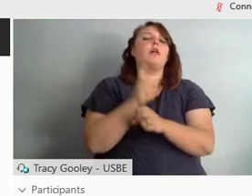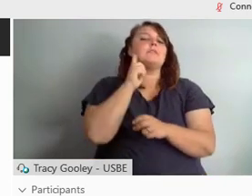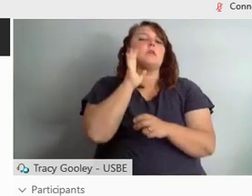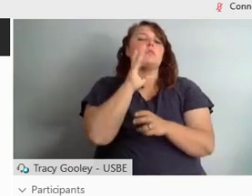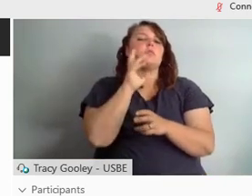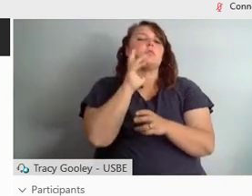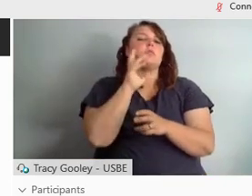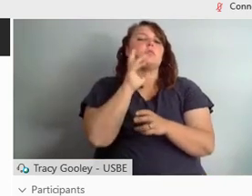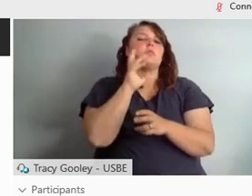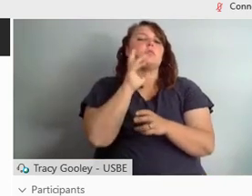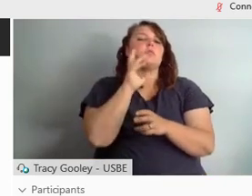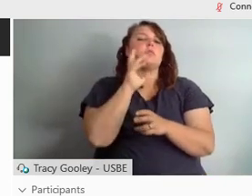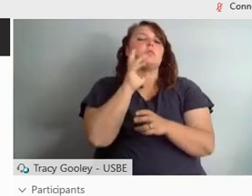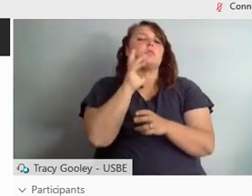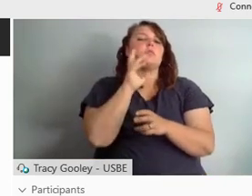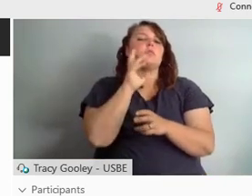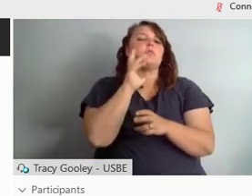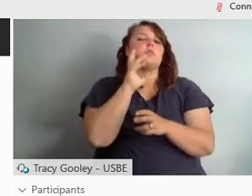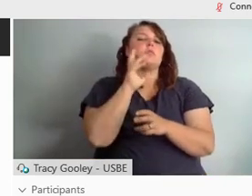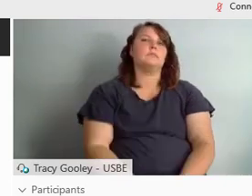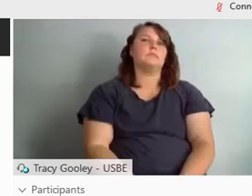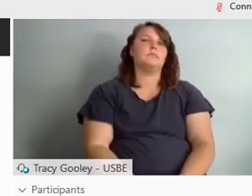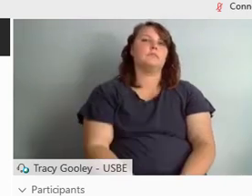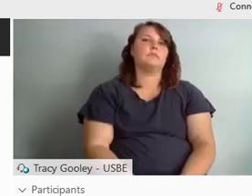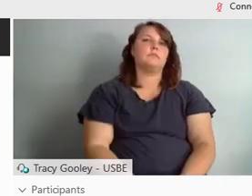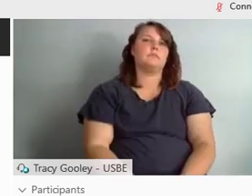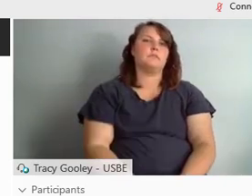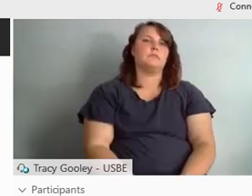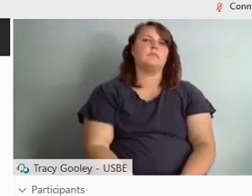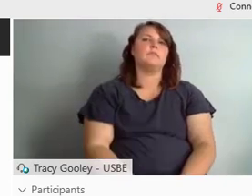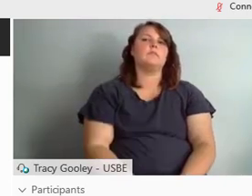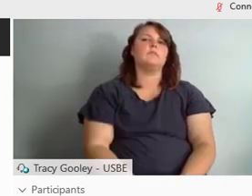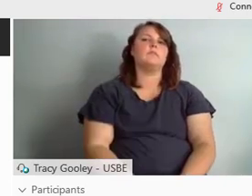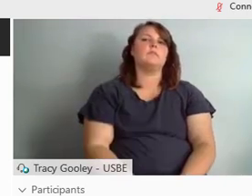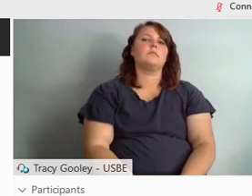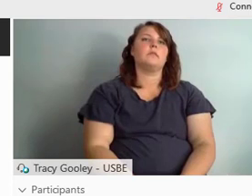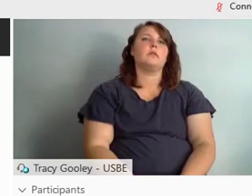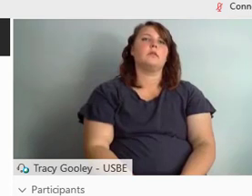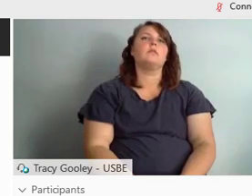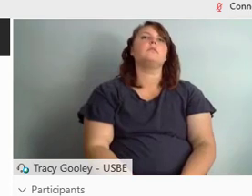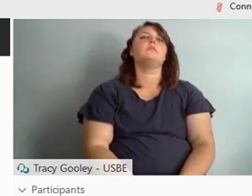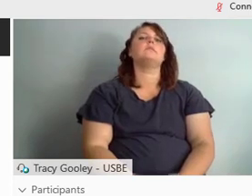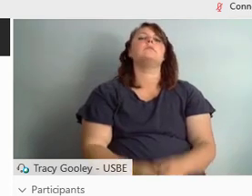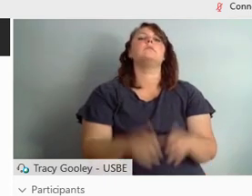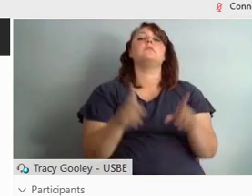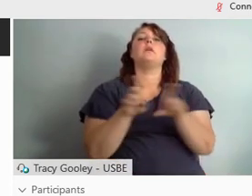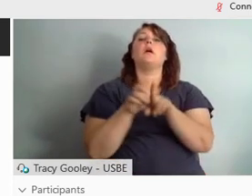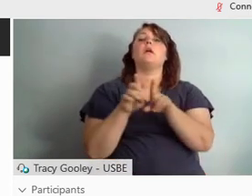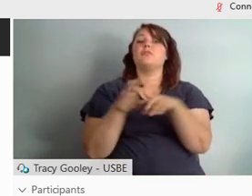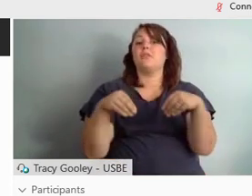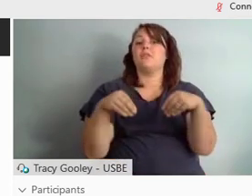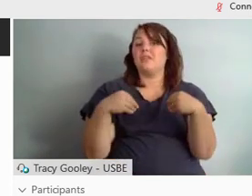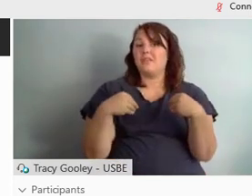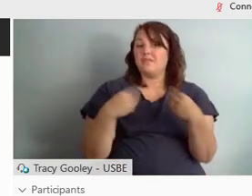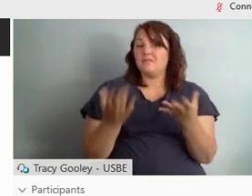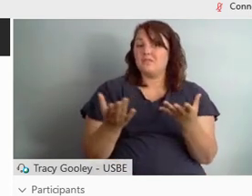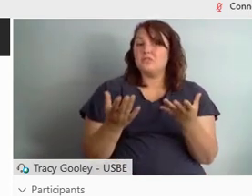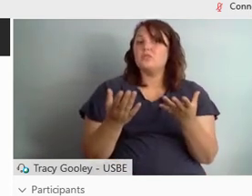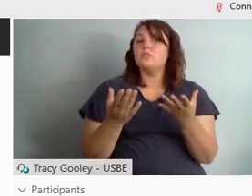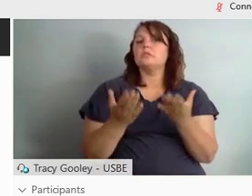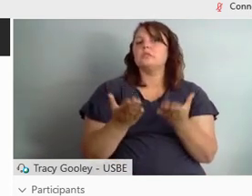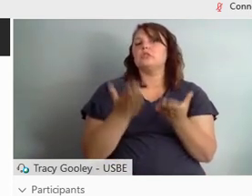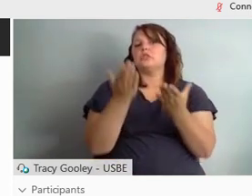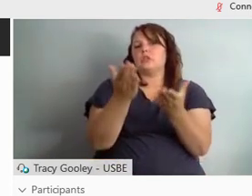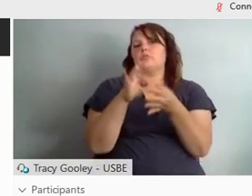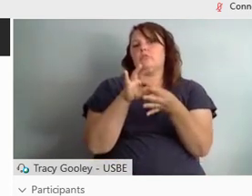will be counted as correct. It also gives you some instruction again about self-correcting.